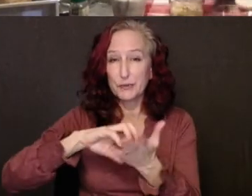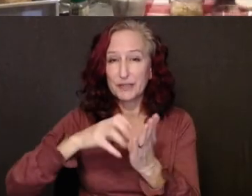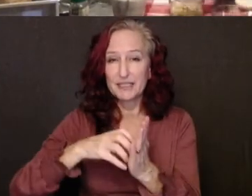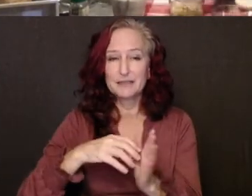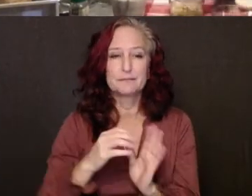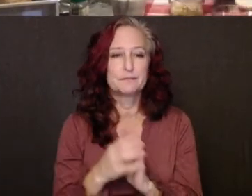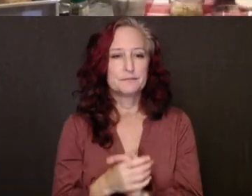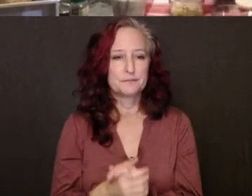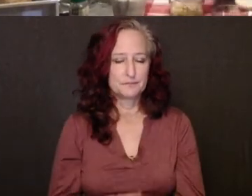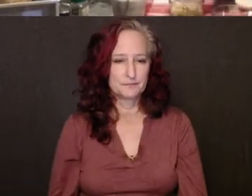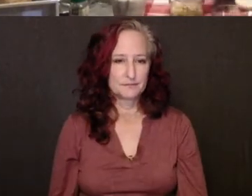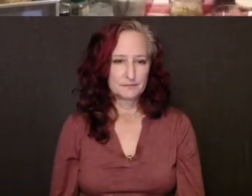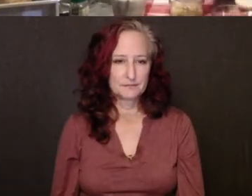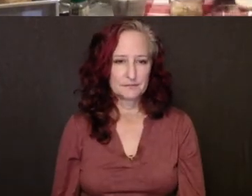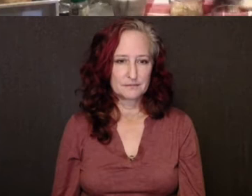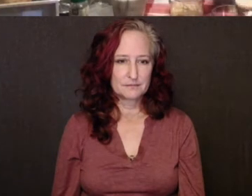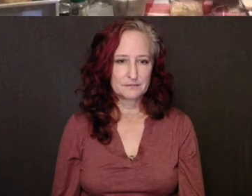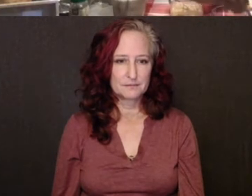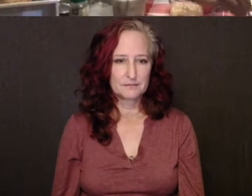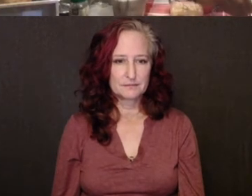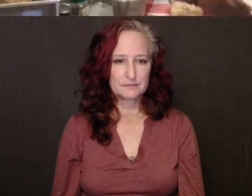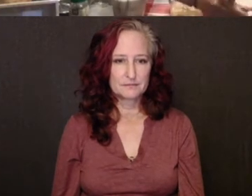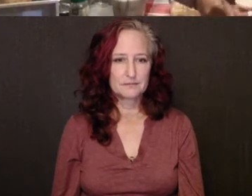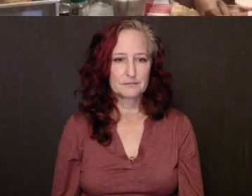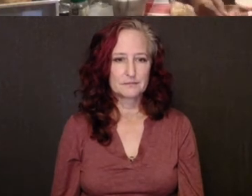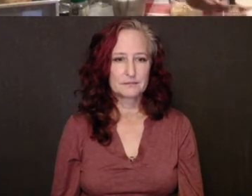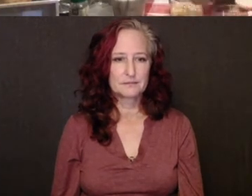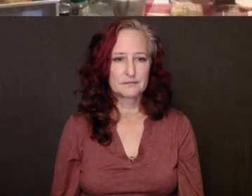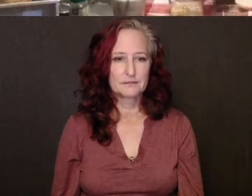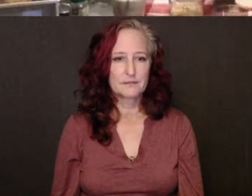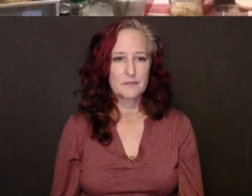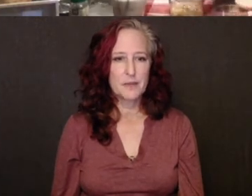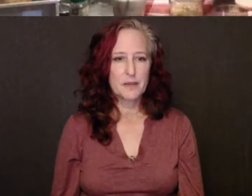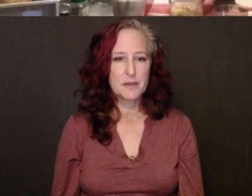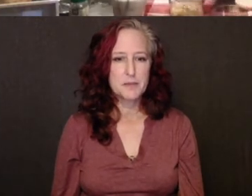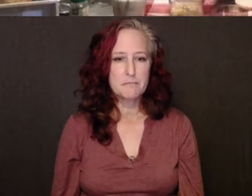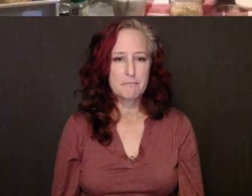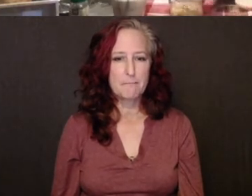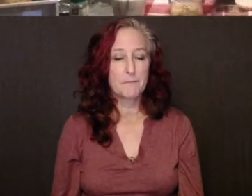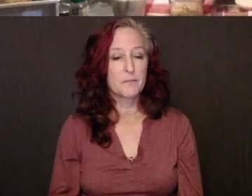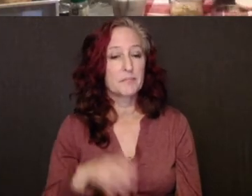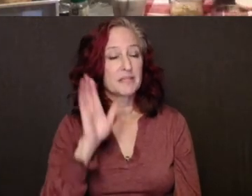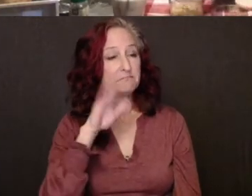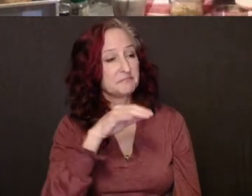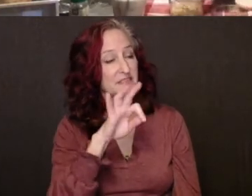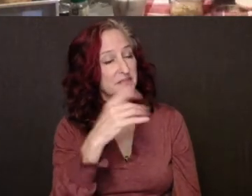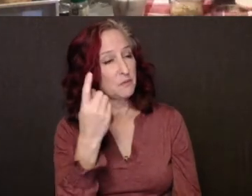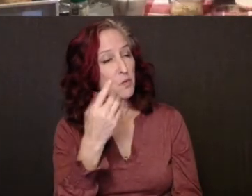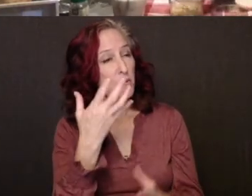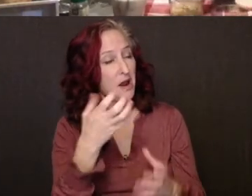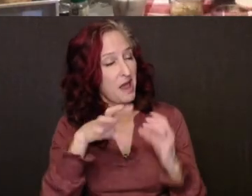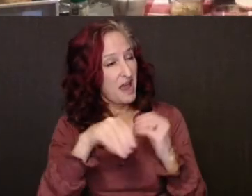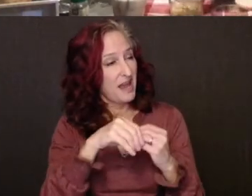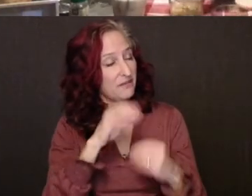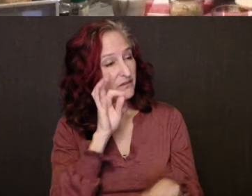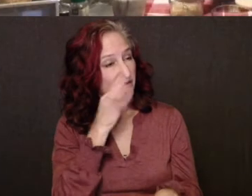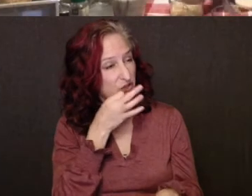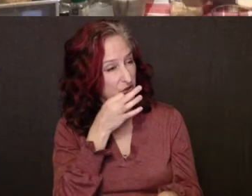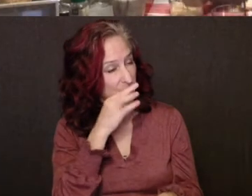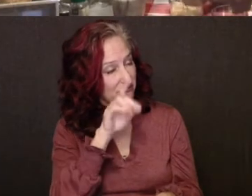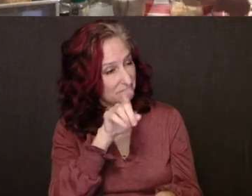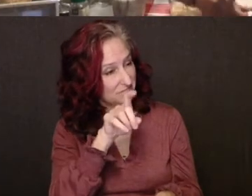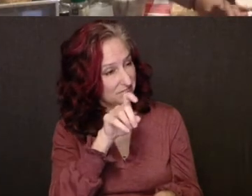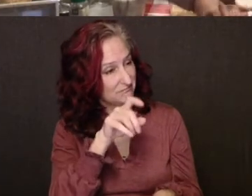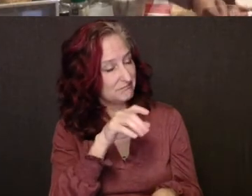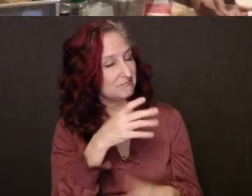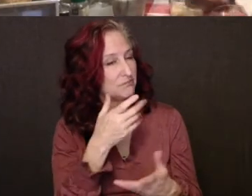And like I mentioned, this is flavored with cardamom powder. And it just gives like, it just adds on to the masala